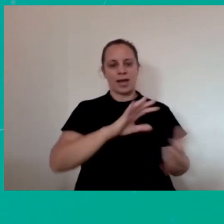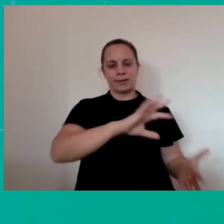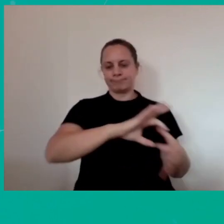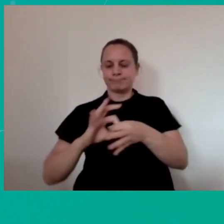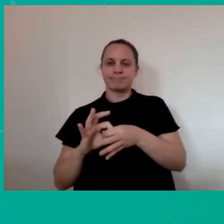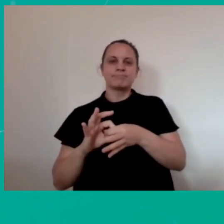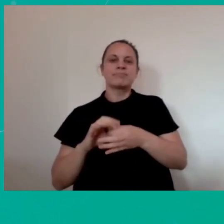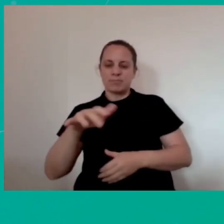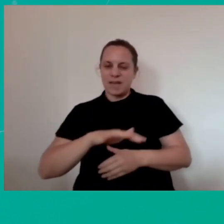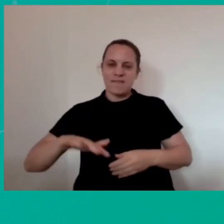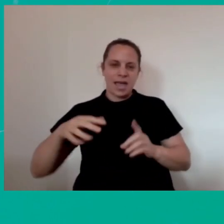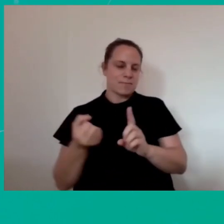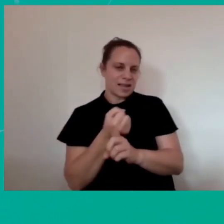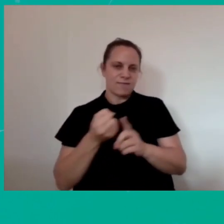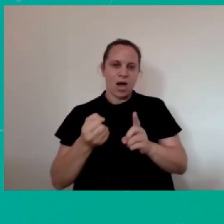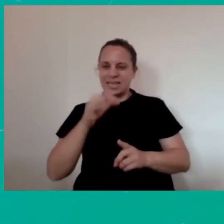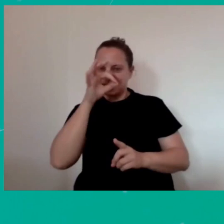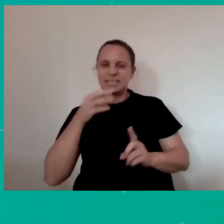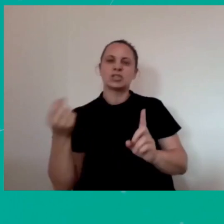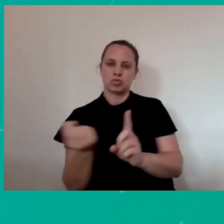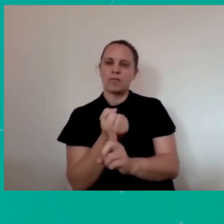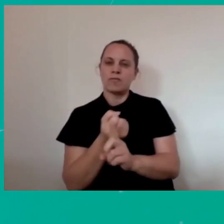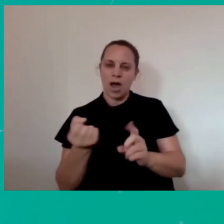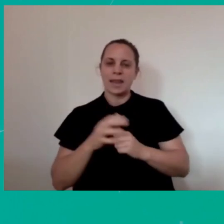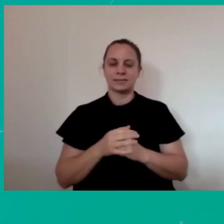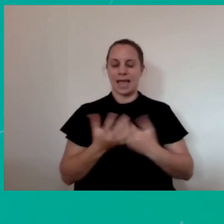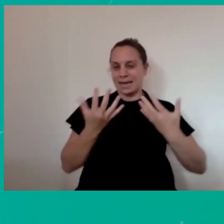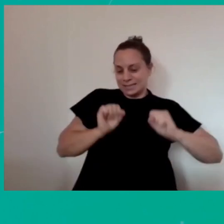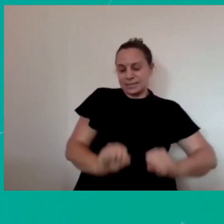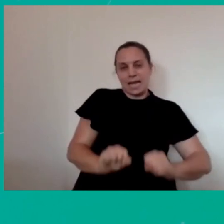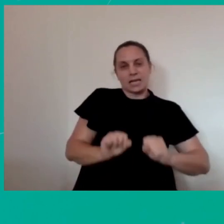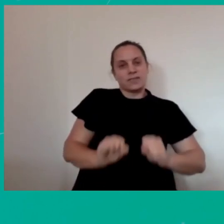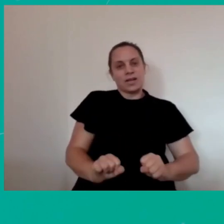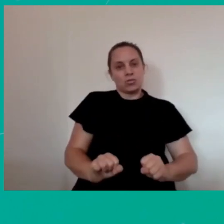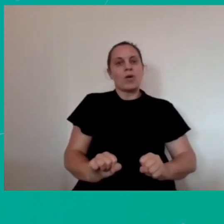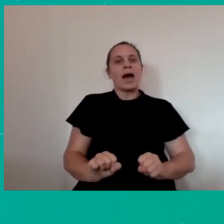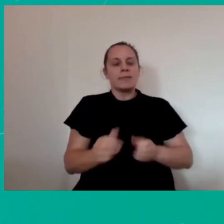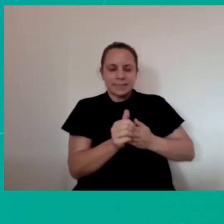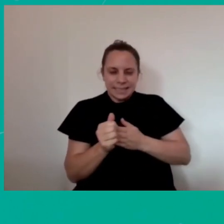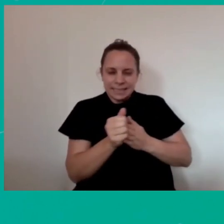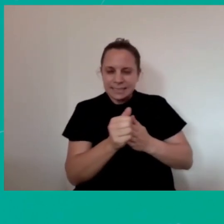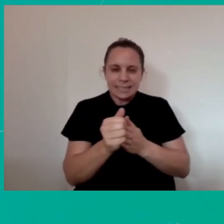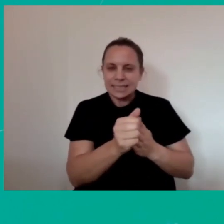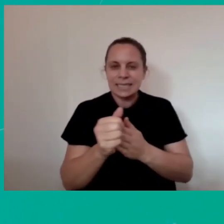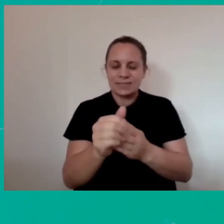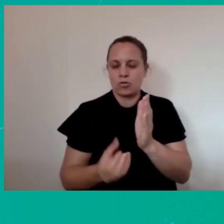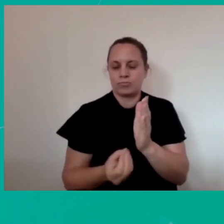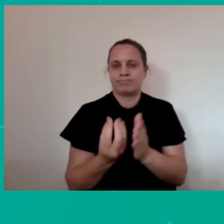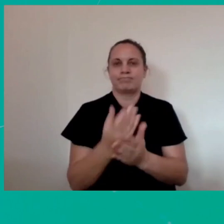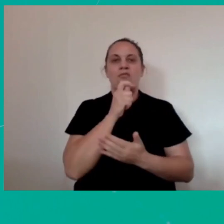family violence and sexual violence. And Tangata Whenua have led the development of our Tangata Whenua report.